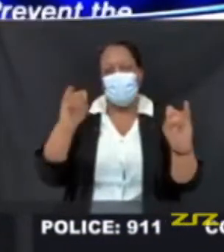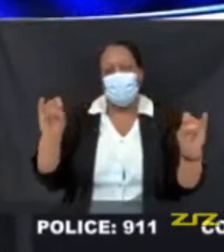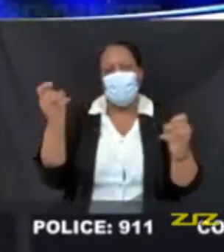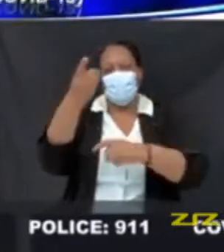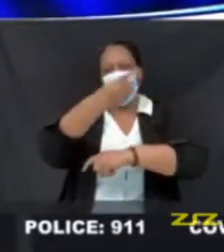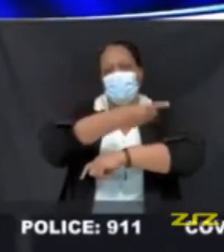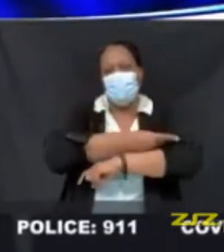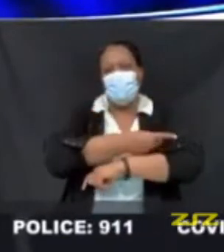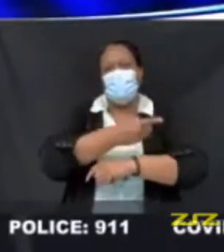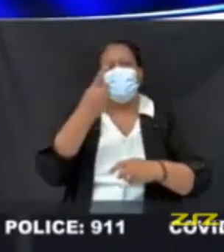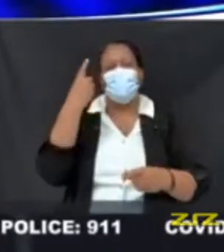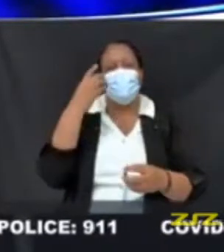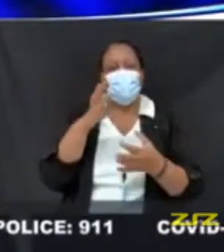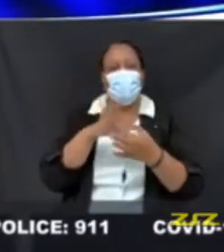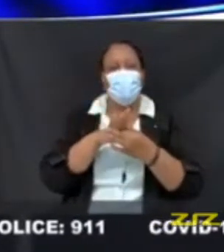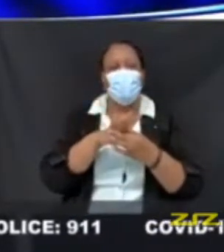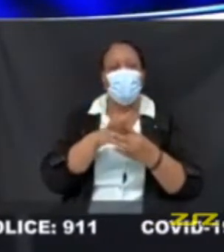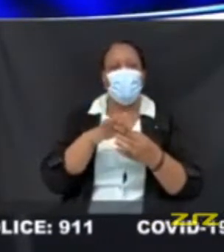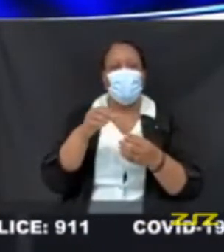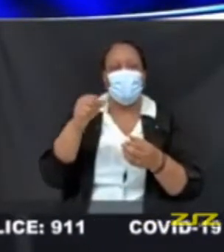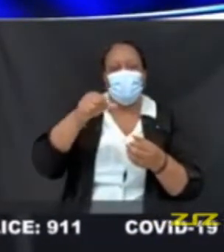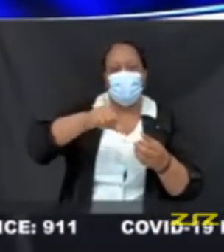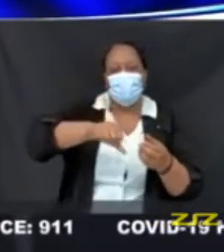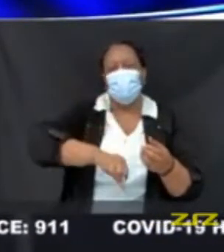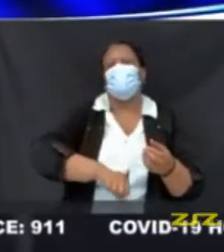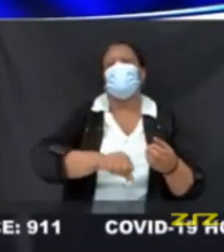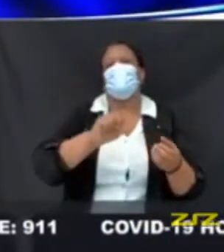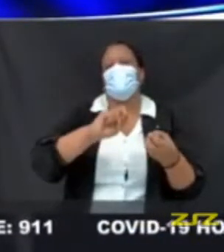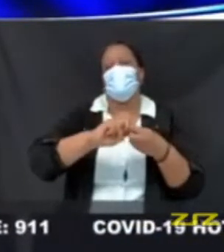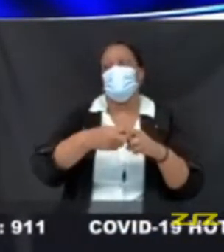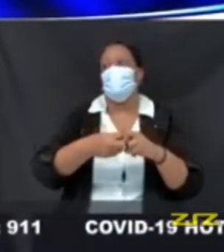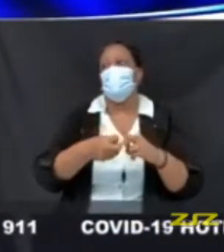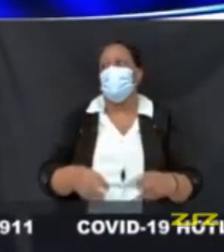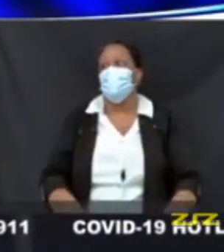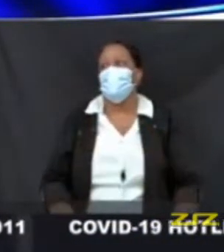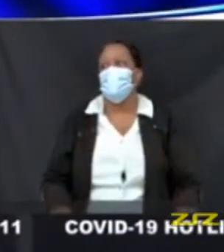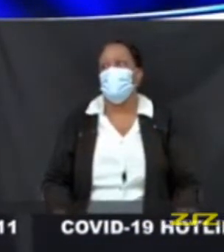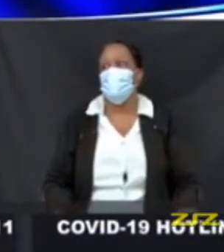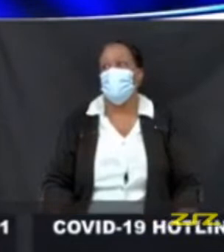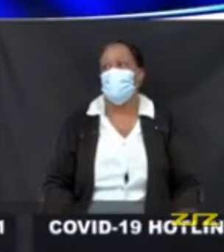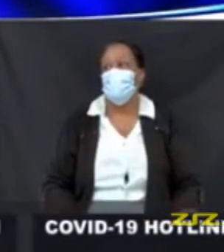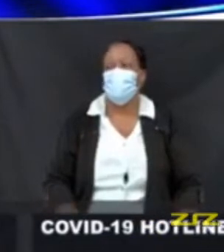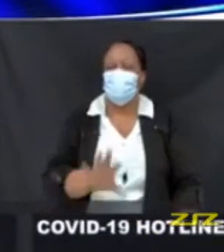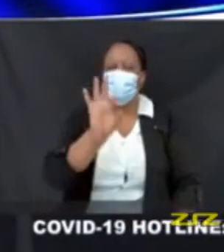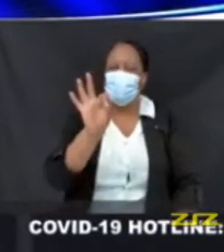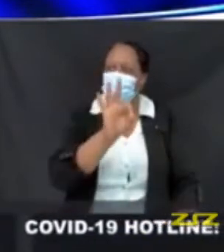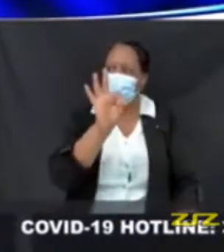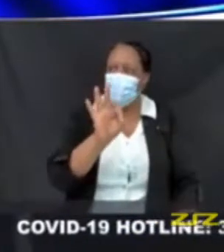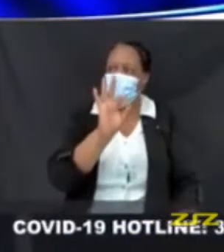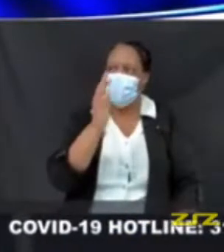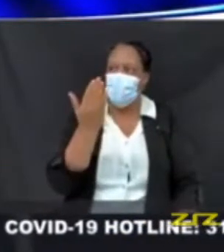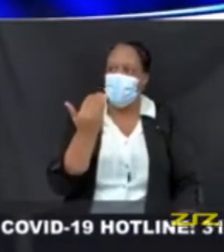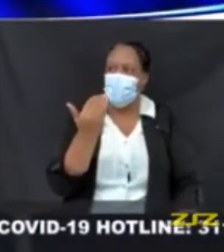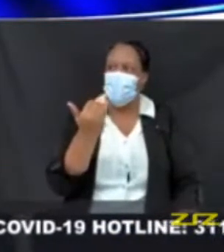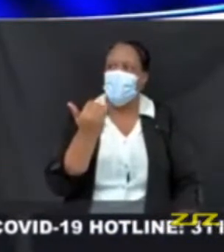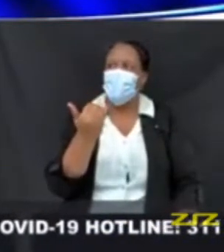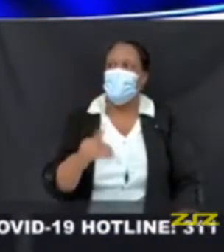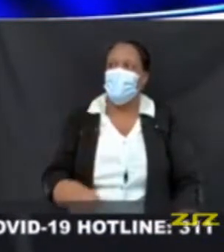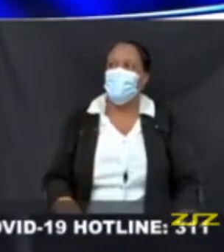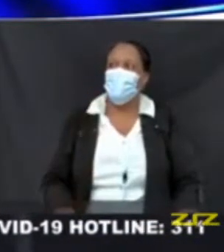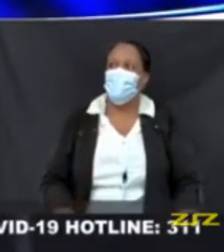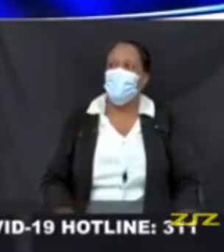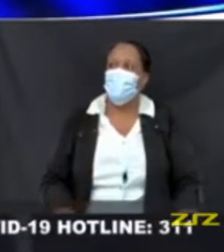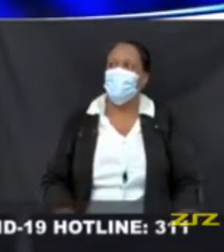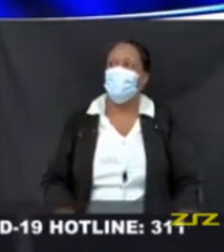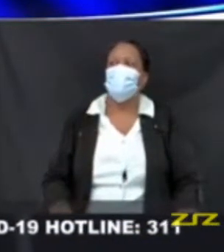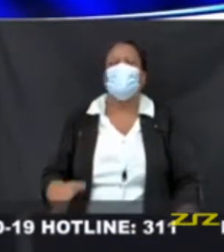Risk Reduction. On Thursday, there is the launch of a NEMA staff video, and on Friday the 15th, October, the